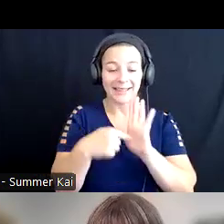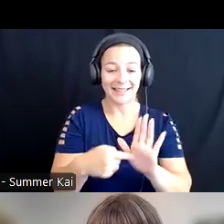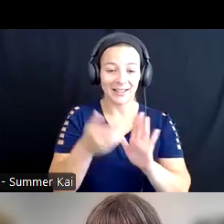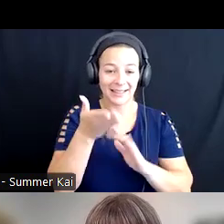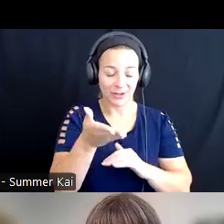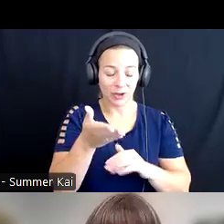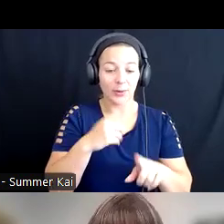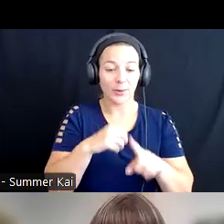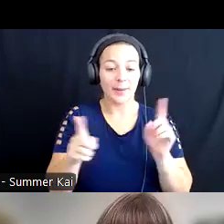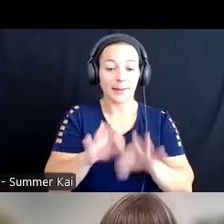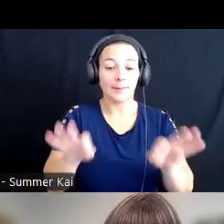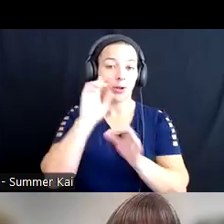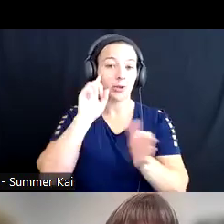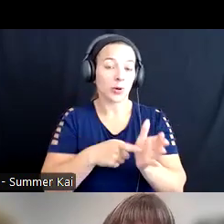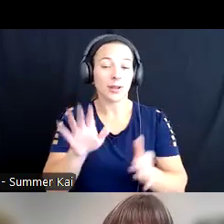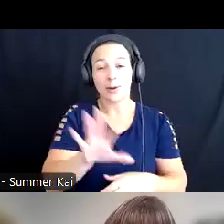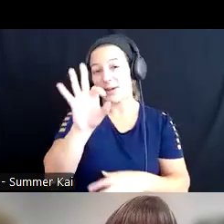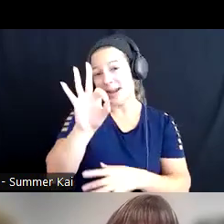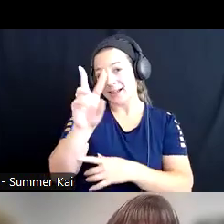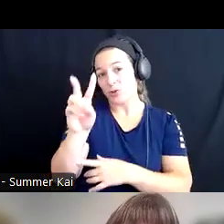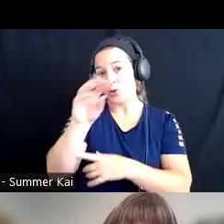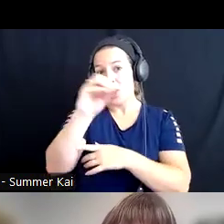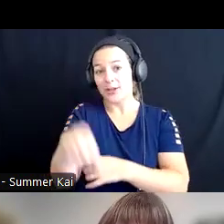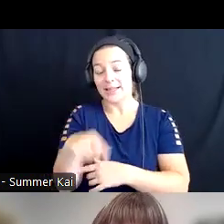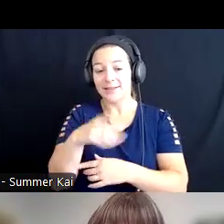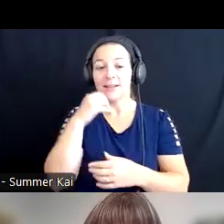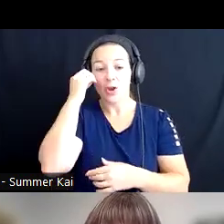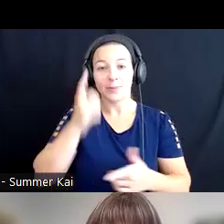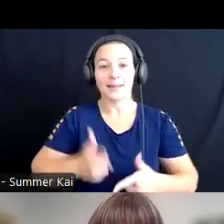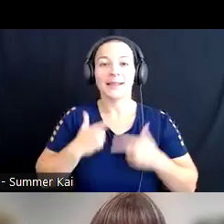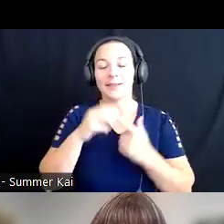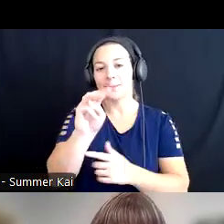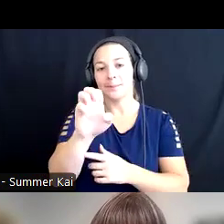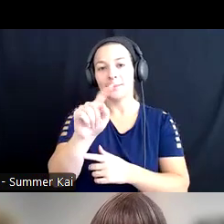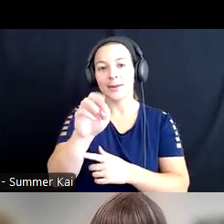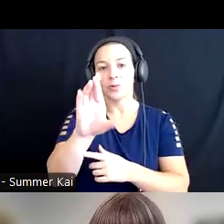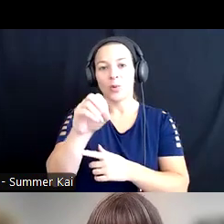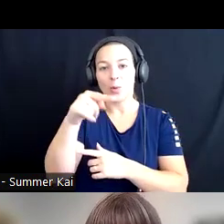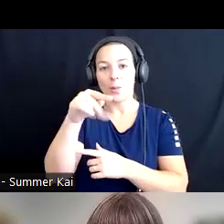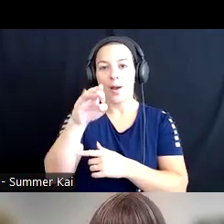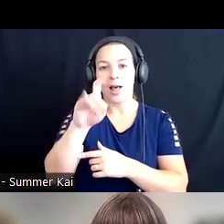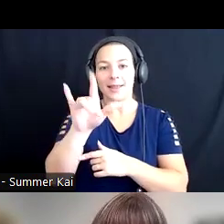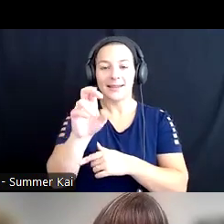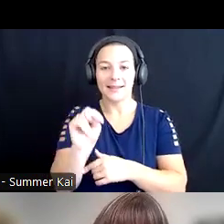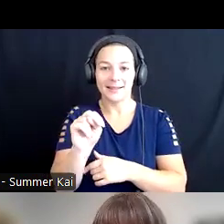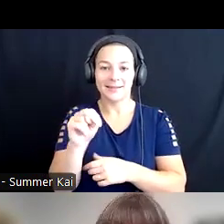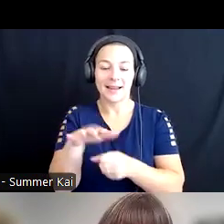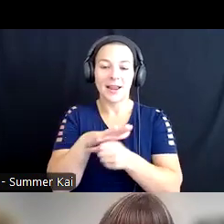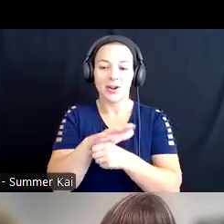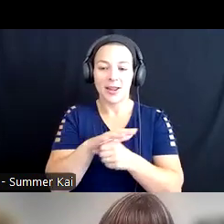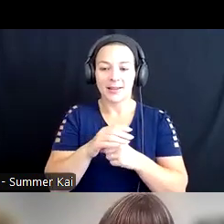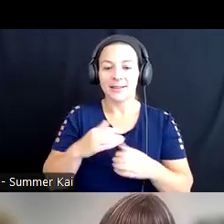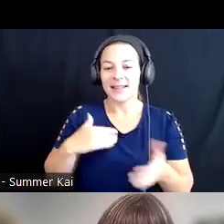about 92% of these households are living in metropolitan areas. The share that are living in micropolitan, which is a